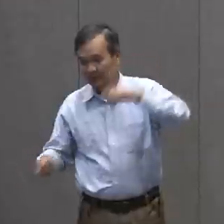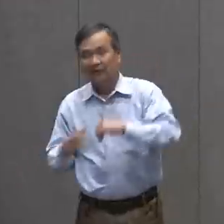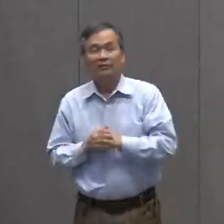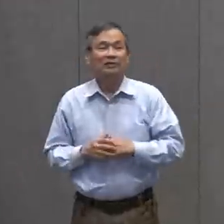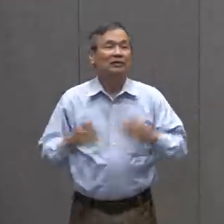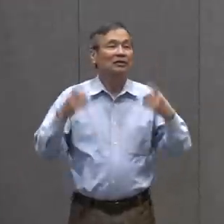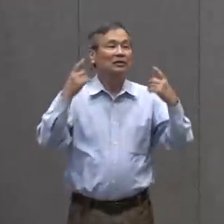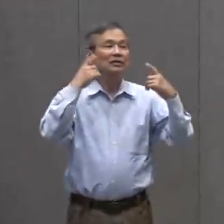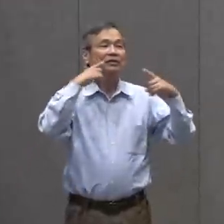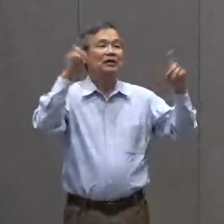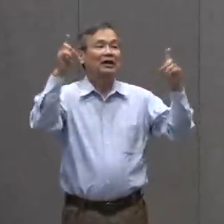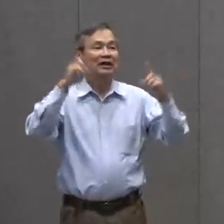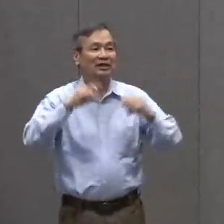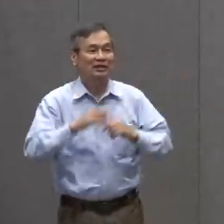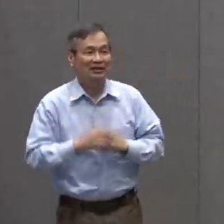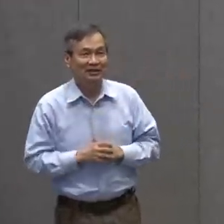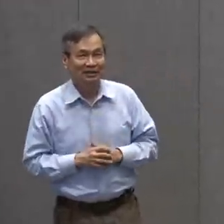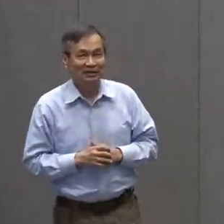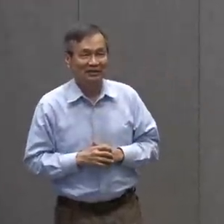4.